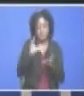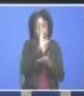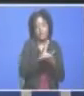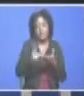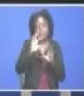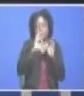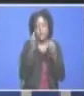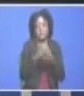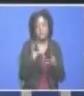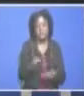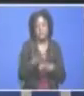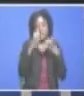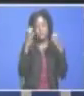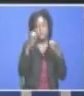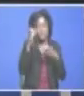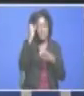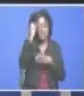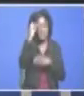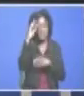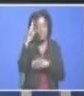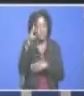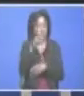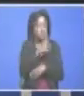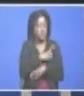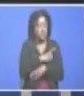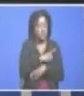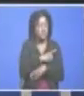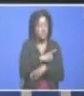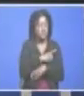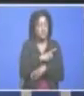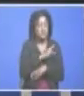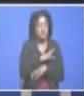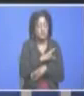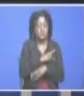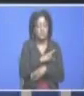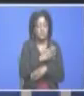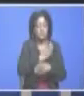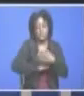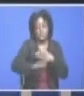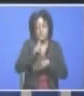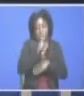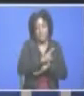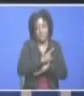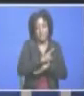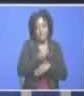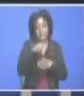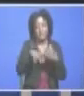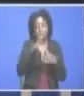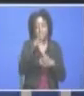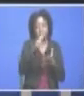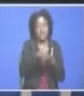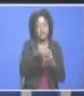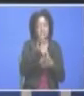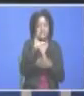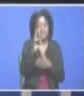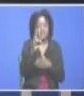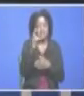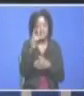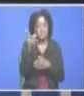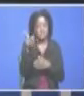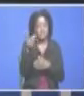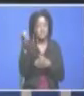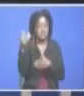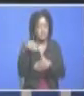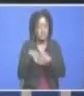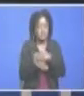with the Royal Bahamas Police Force Band performing for one of the school's most loved alumni. In 2008, Sir Durward Knowles was inducted